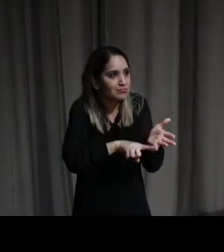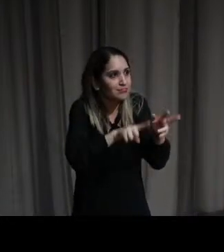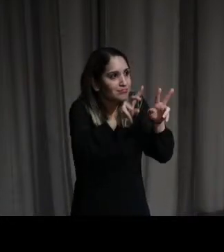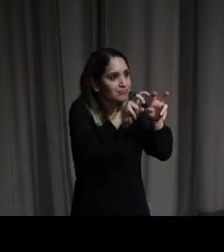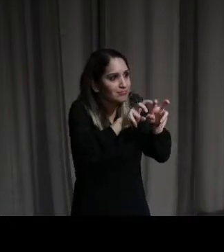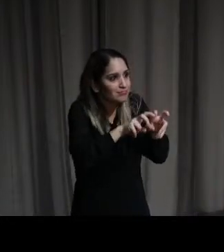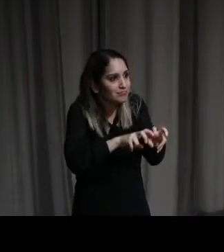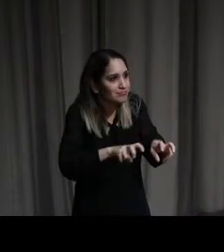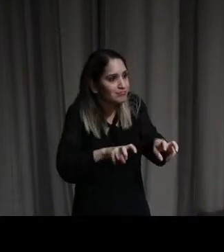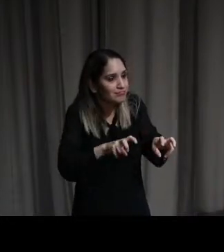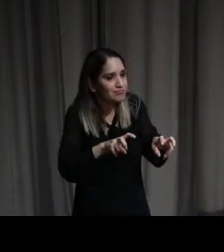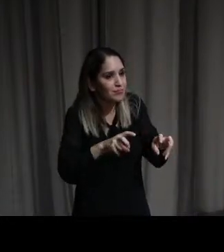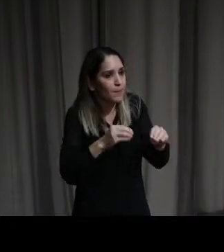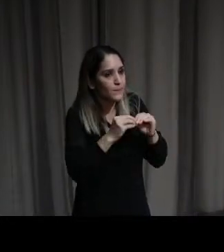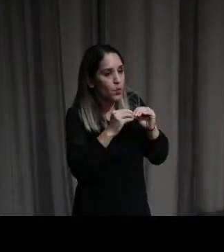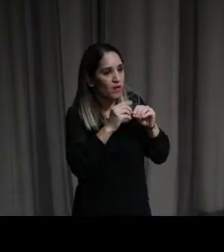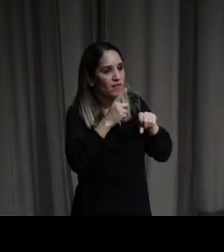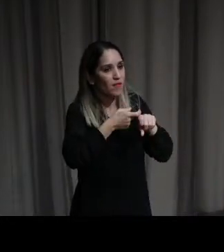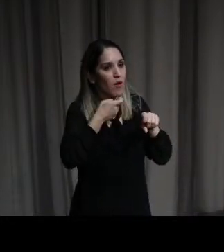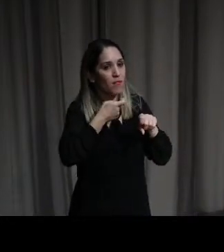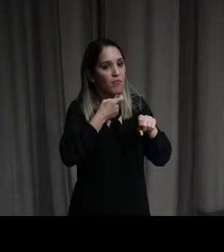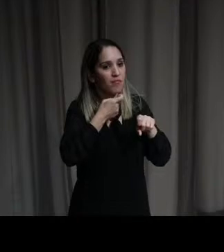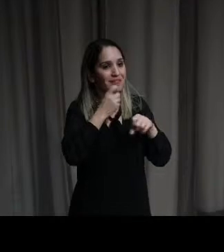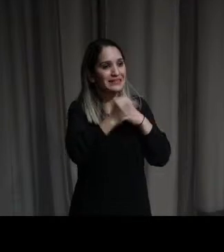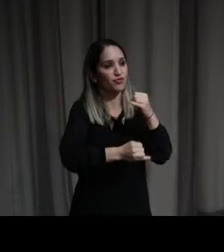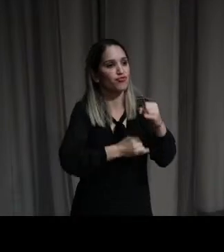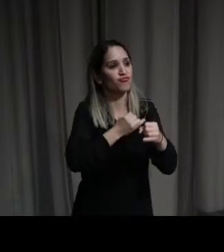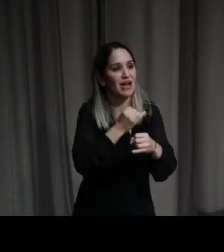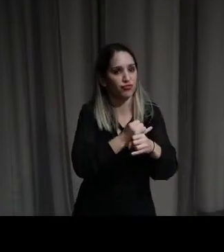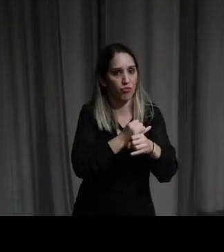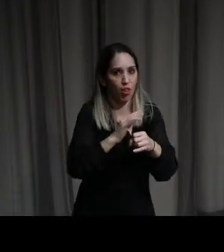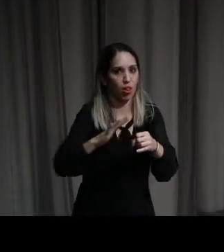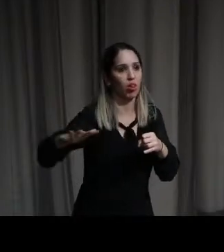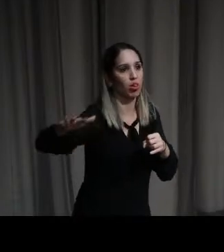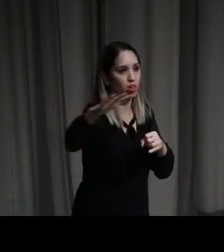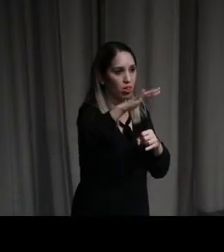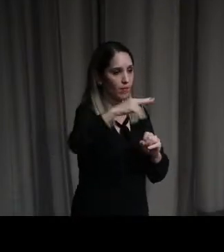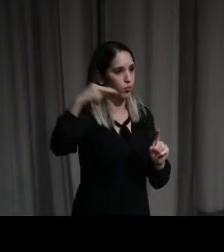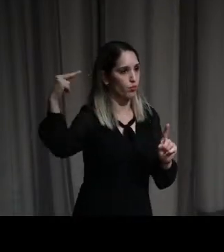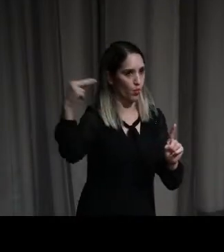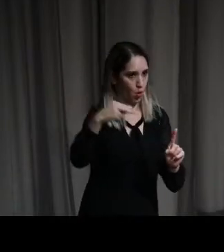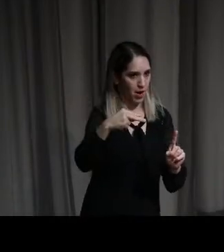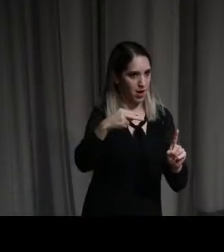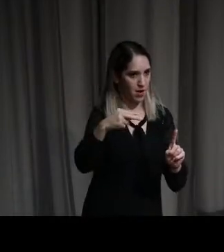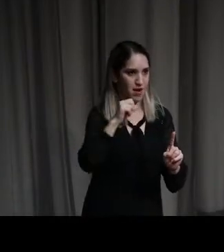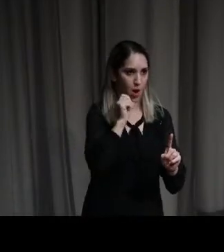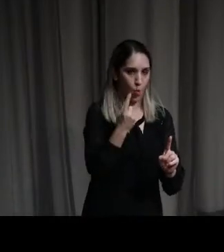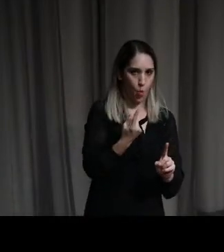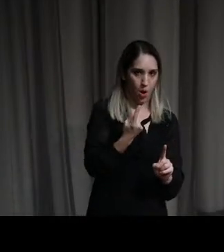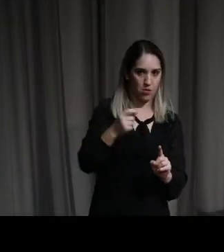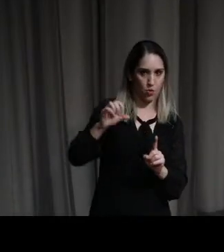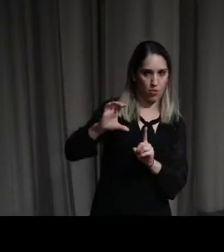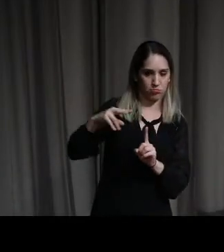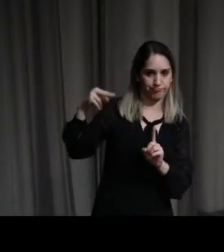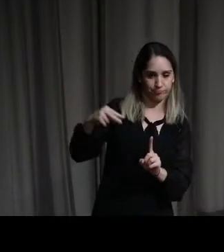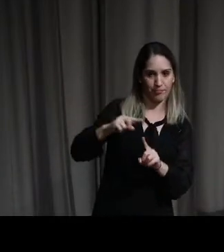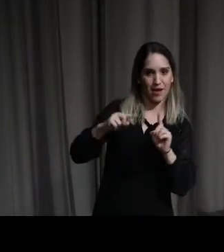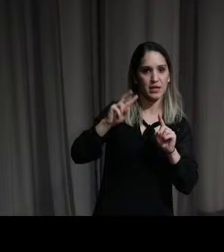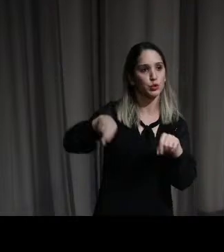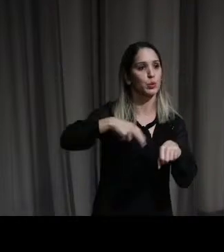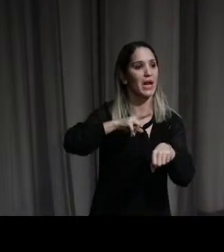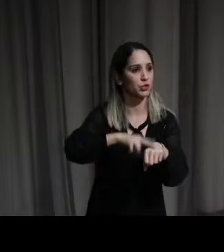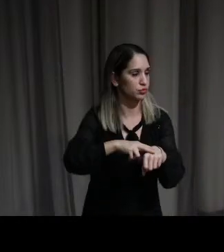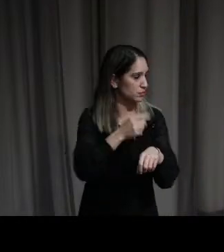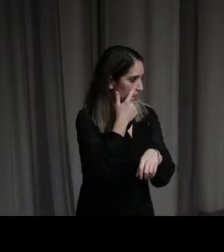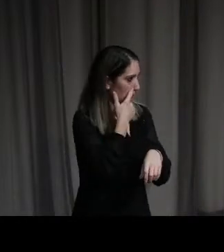international viewpoint and consider his work from a different perspective. I don't know if anybody else wants to take a stab at that. Well, I